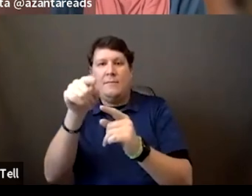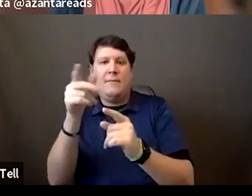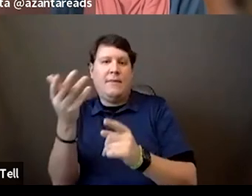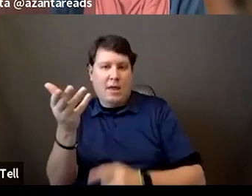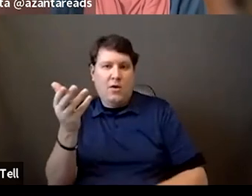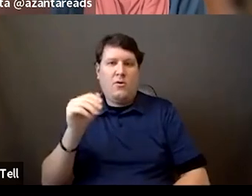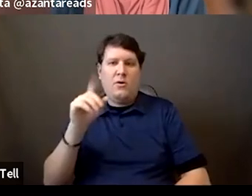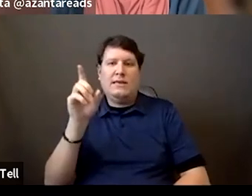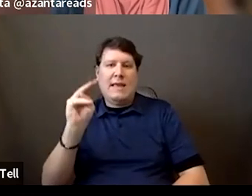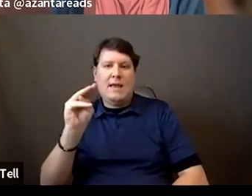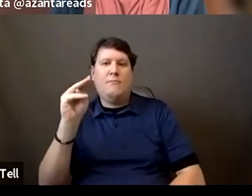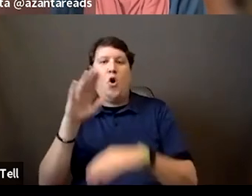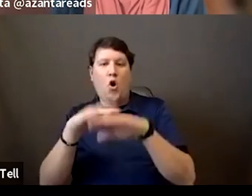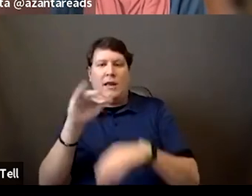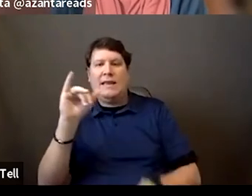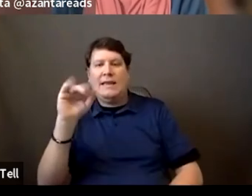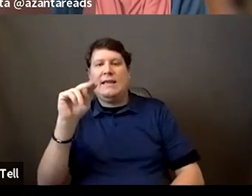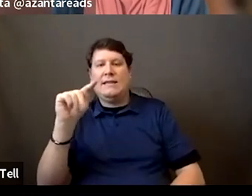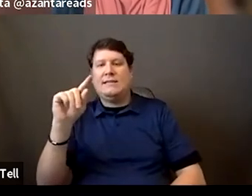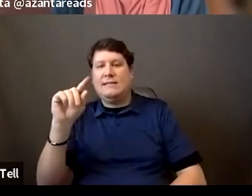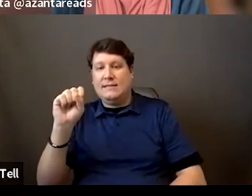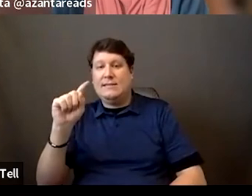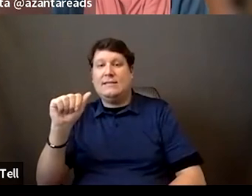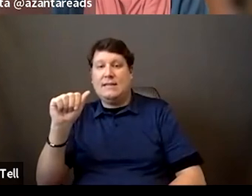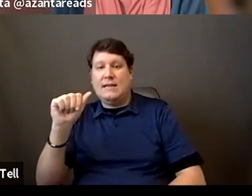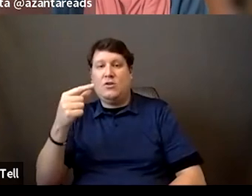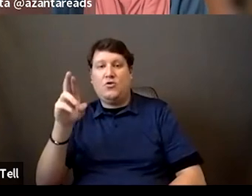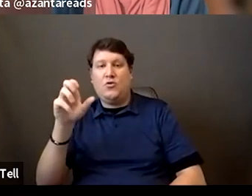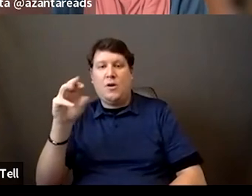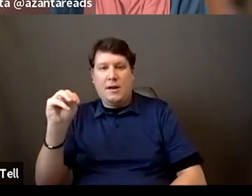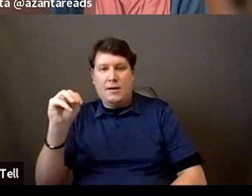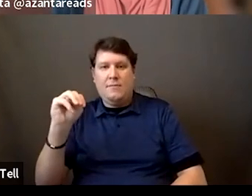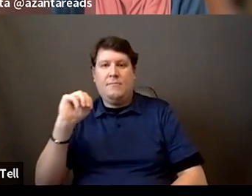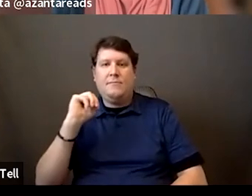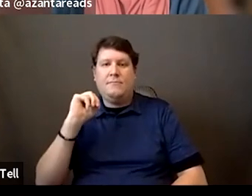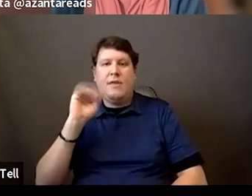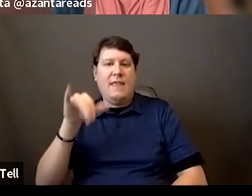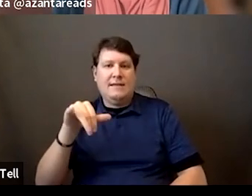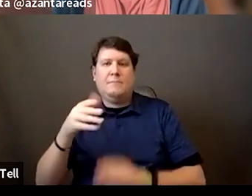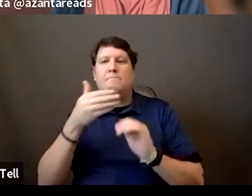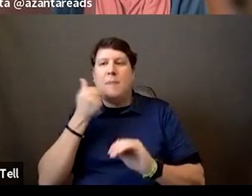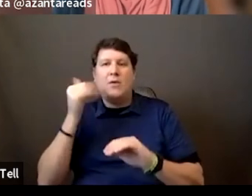Like sometimes those go way further than like Penguin Random House sending out mass emails to